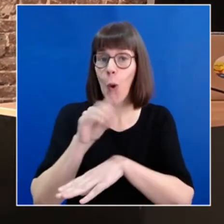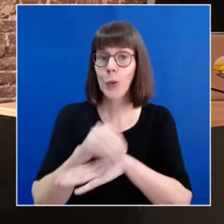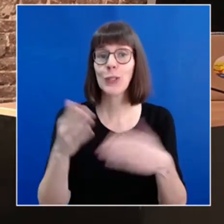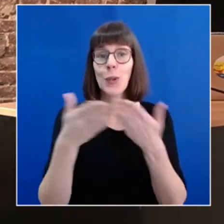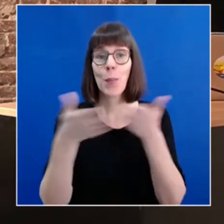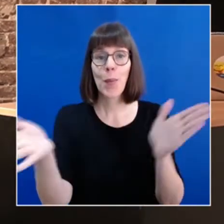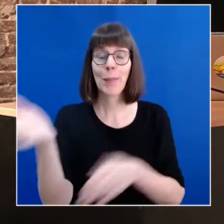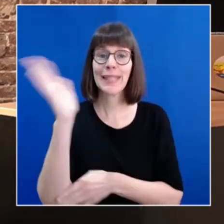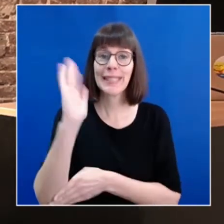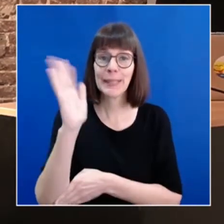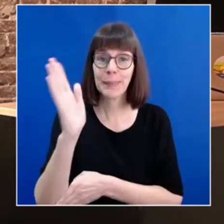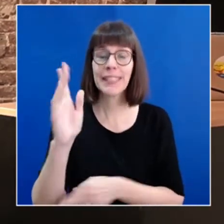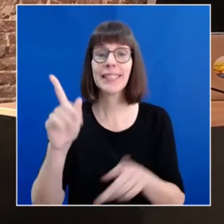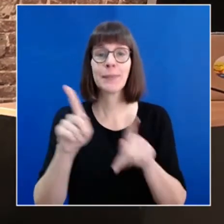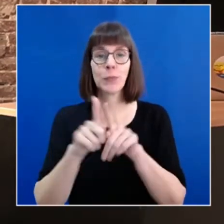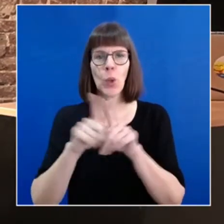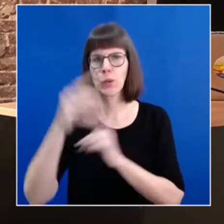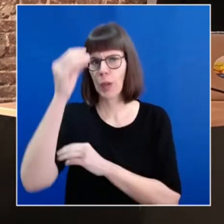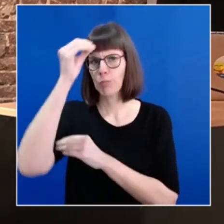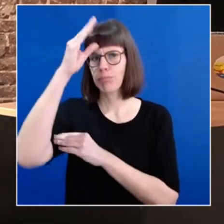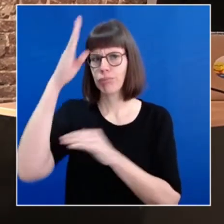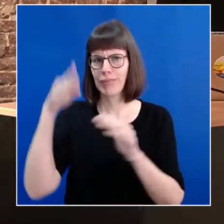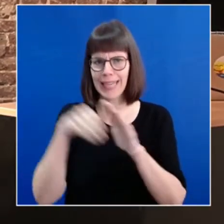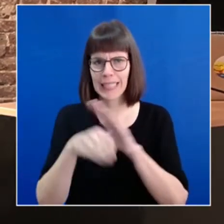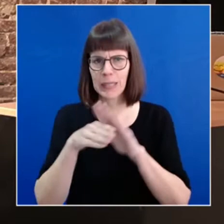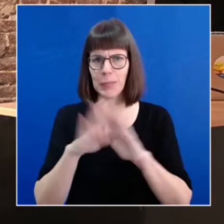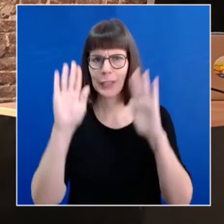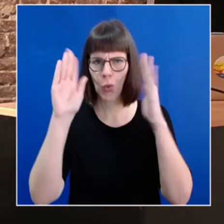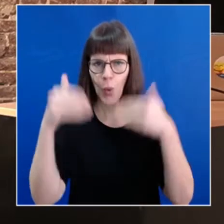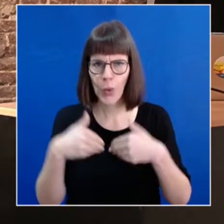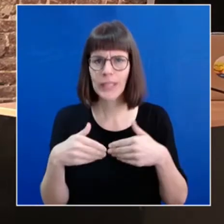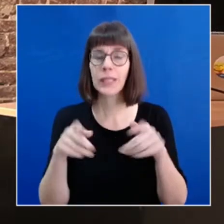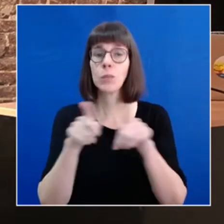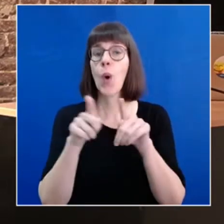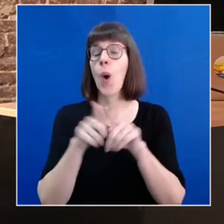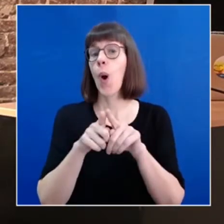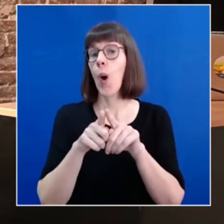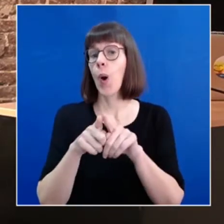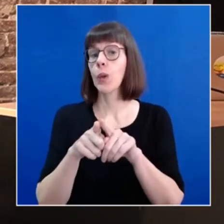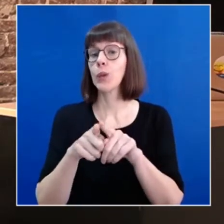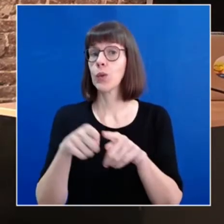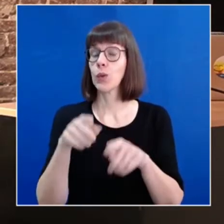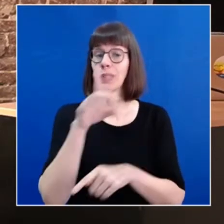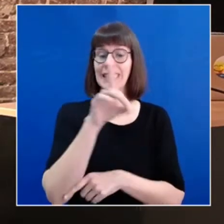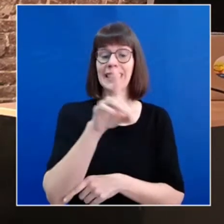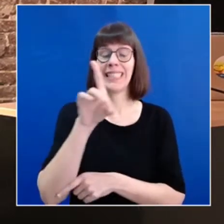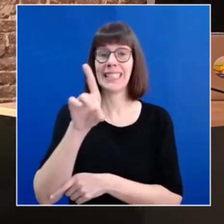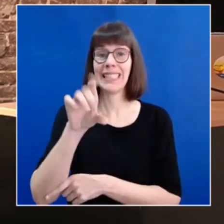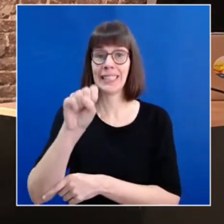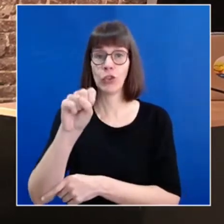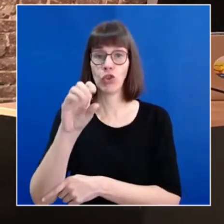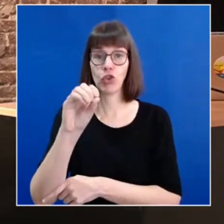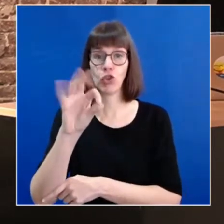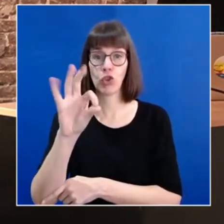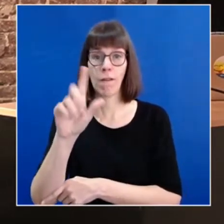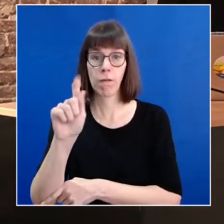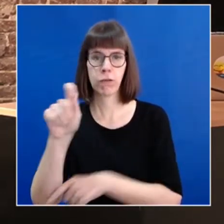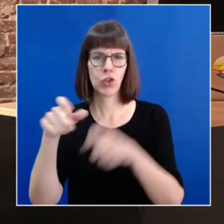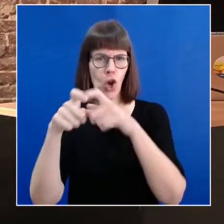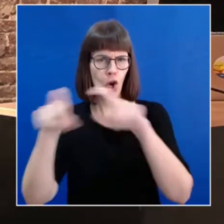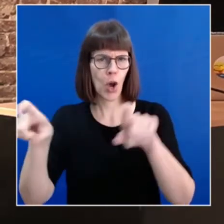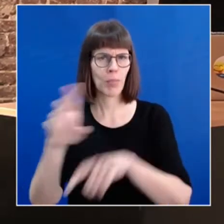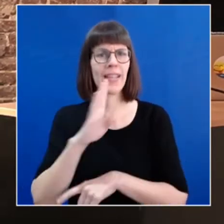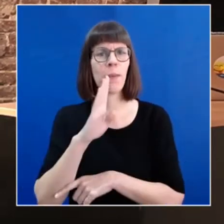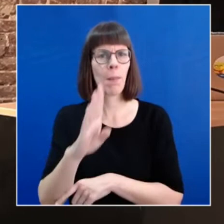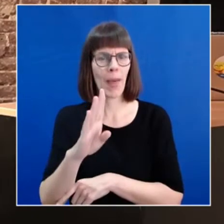autism and accessibility expert, and president at DDSoft in Belgium, a nonprofit that connects social